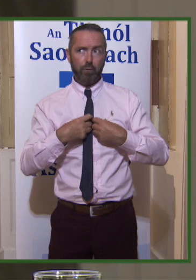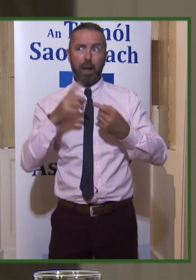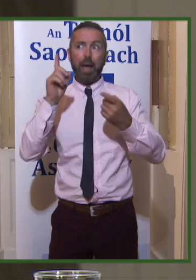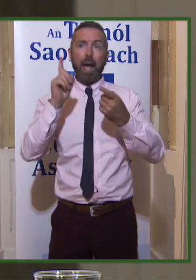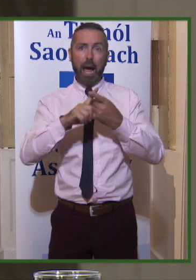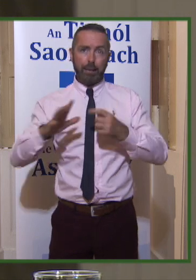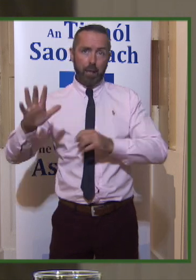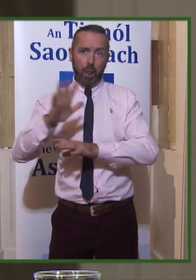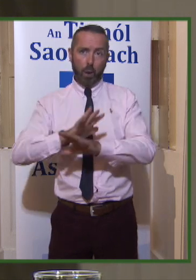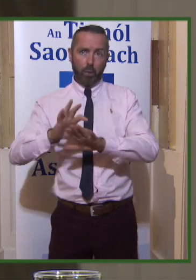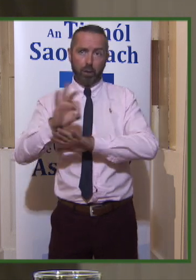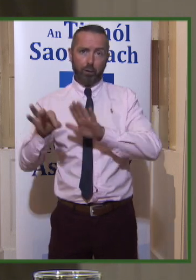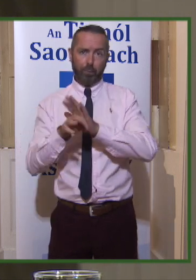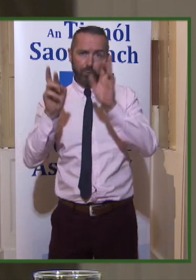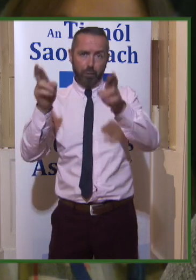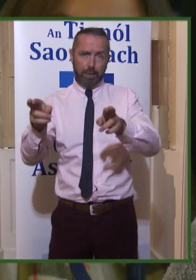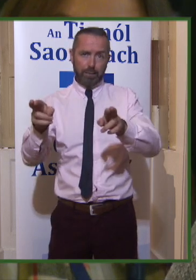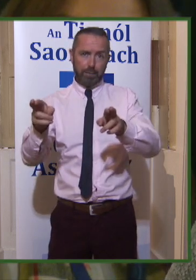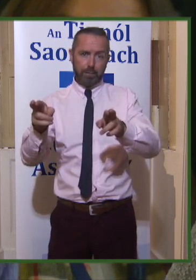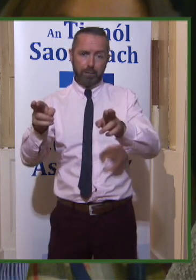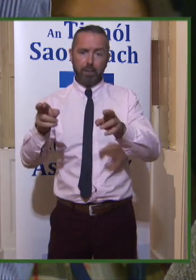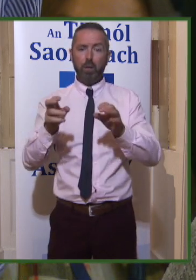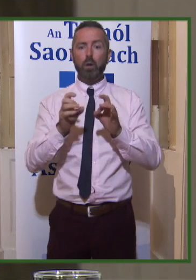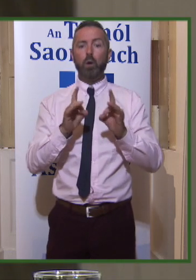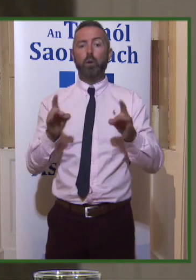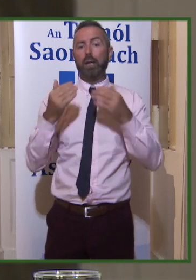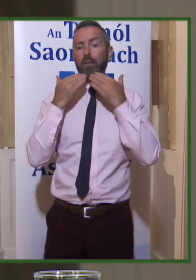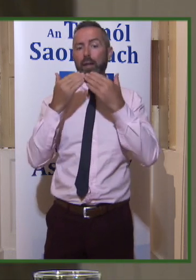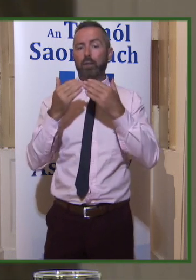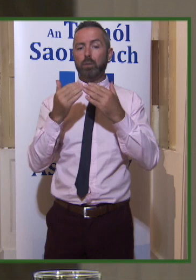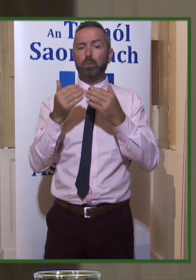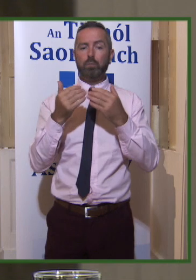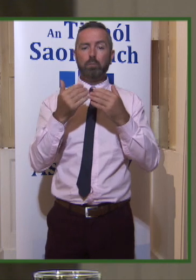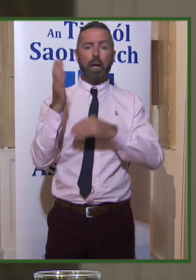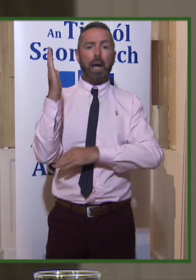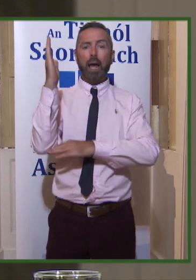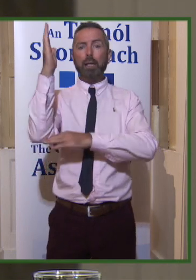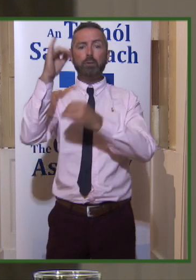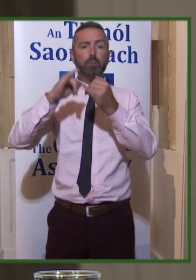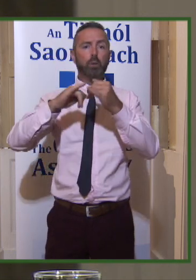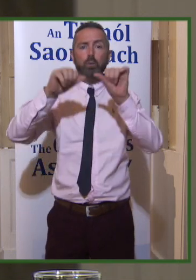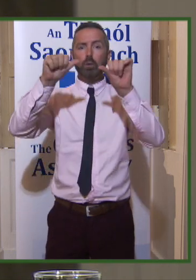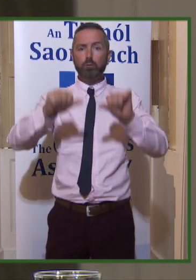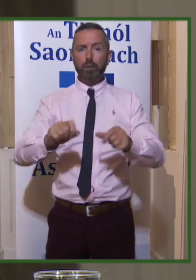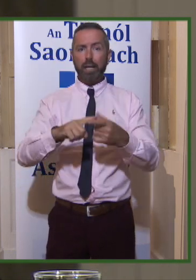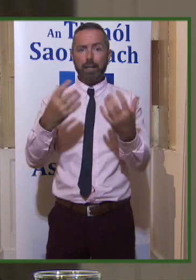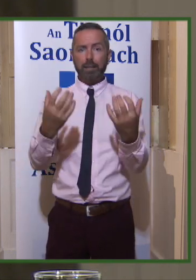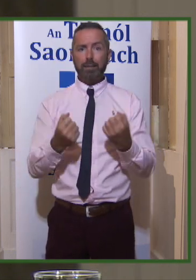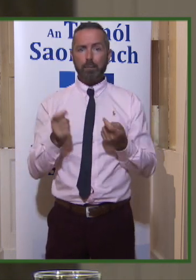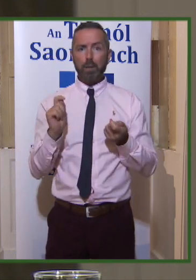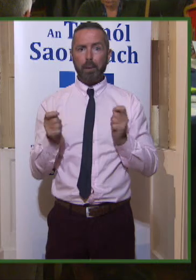and local government. Is that correct? Yeah, that's correct. So thank you. So could I just have a show of hands? Do you accept that